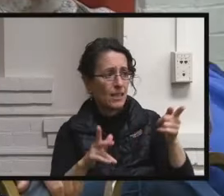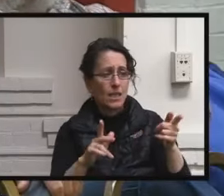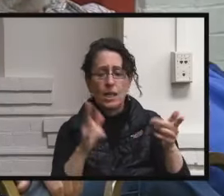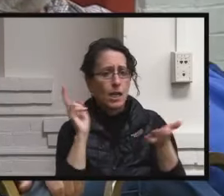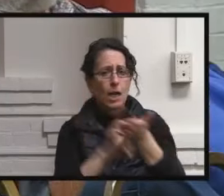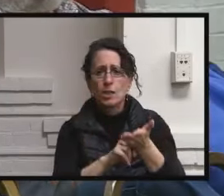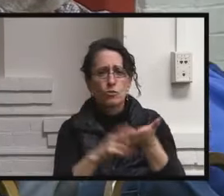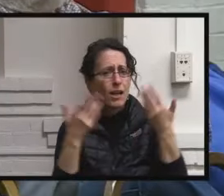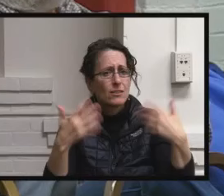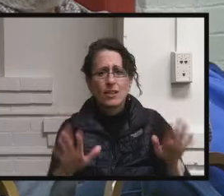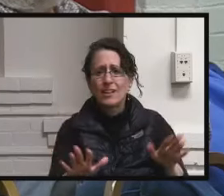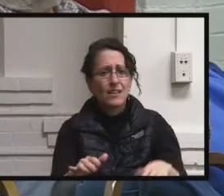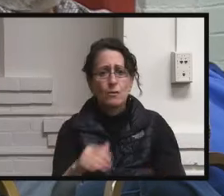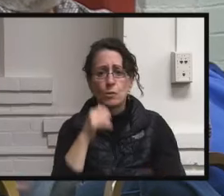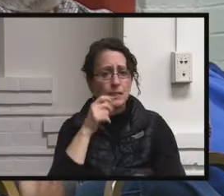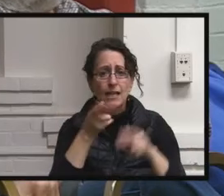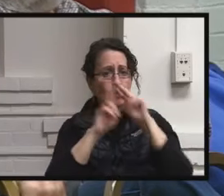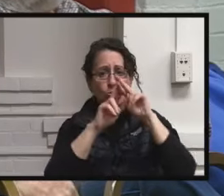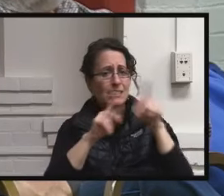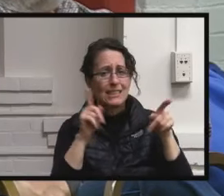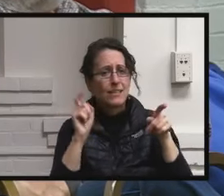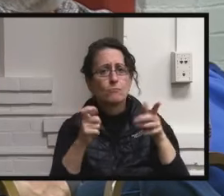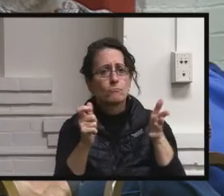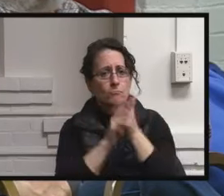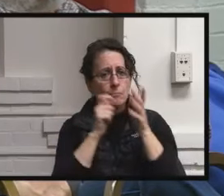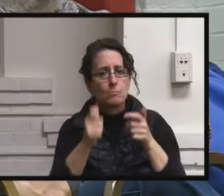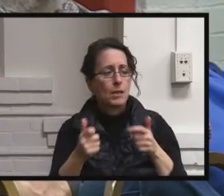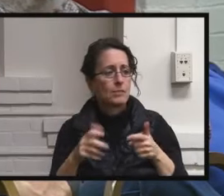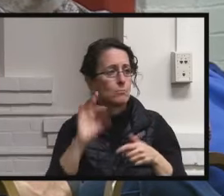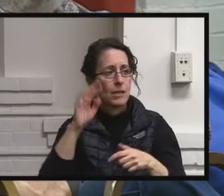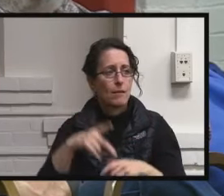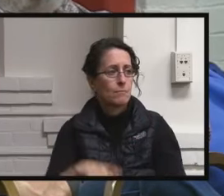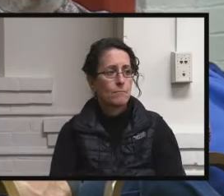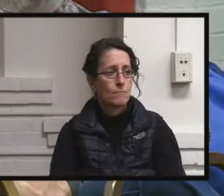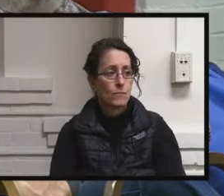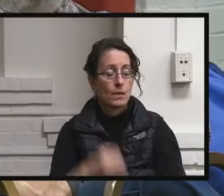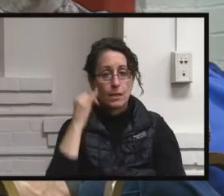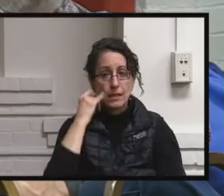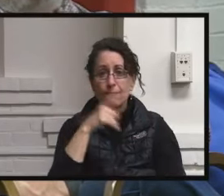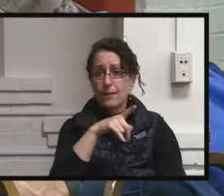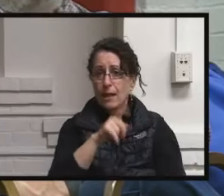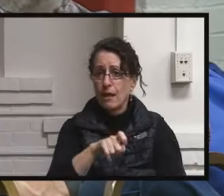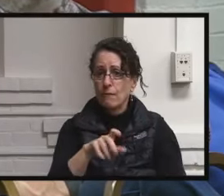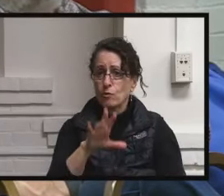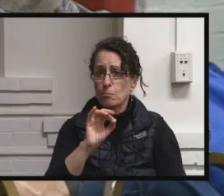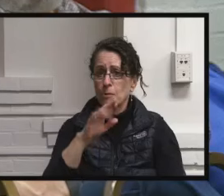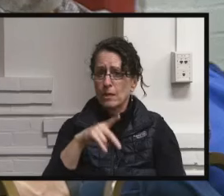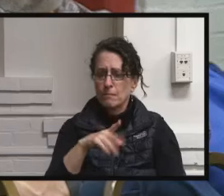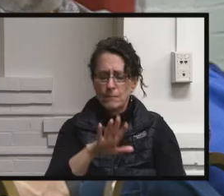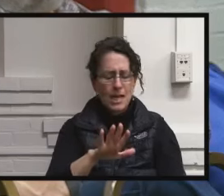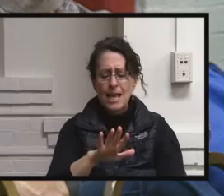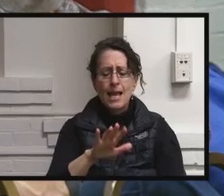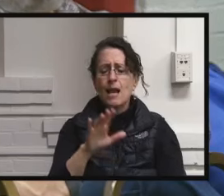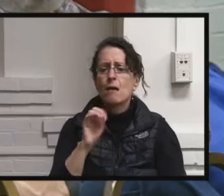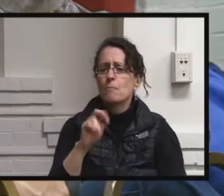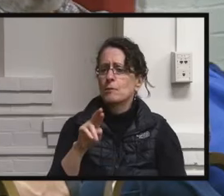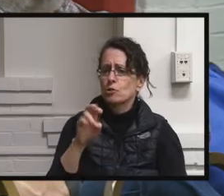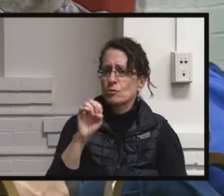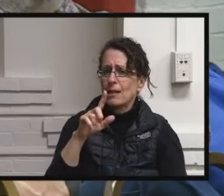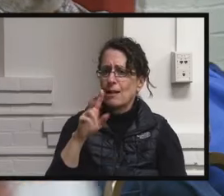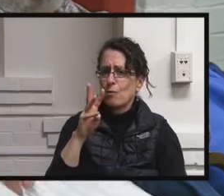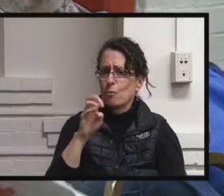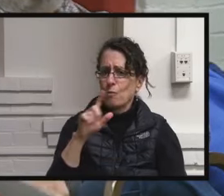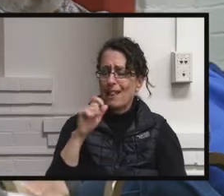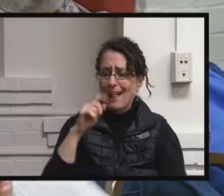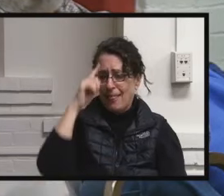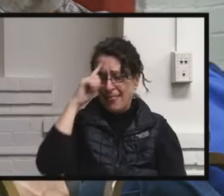a contract, so it's not going to increase. What do you mean it's not going to? If they have to pick up, if you're, I think Mr. Elwell understands my point, and